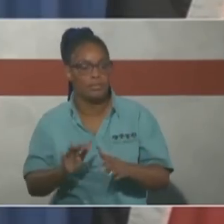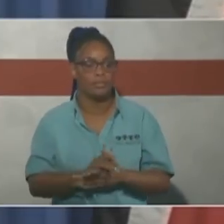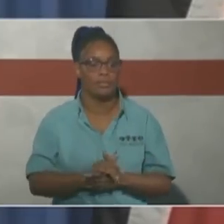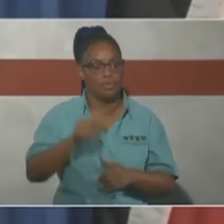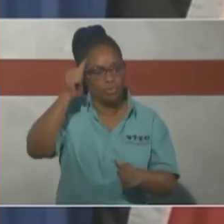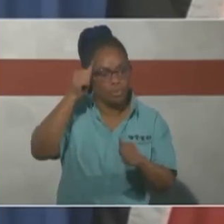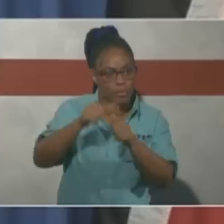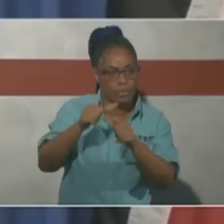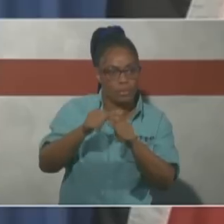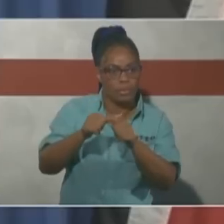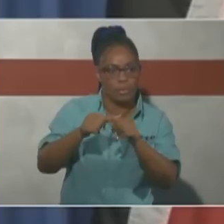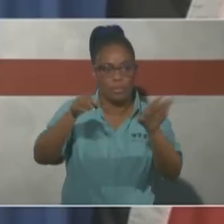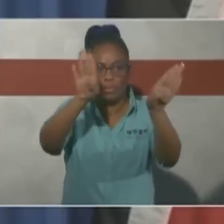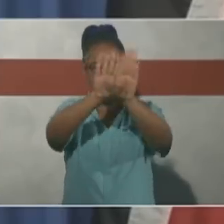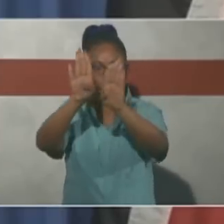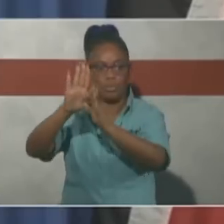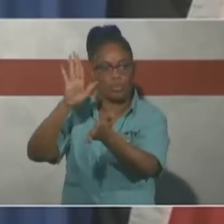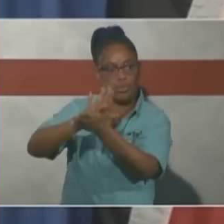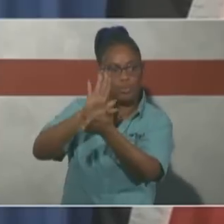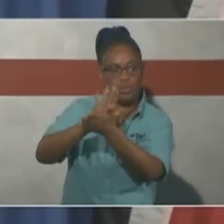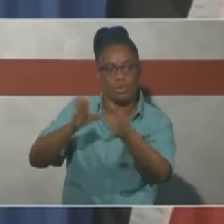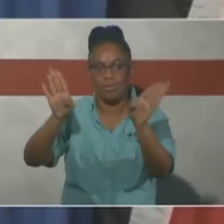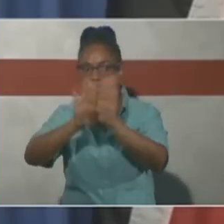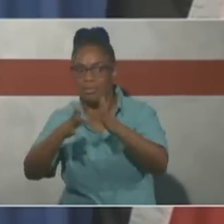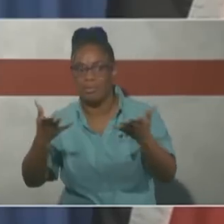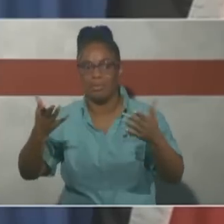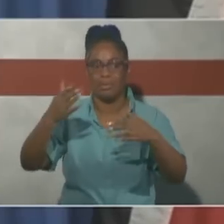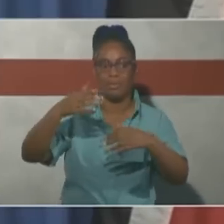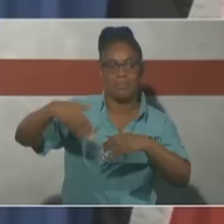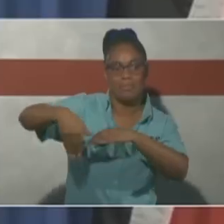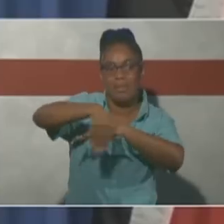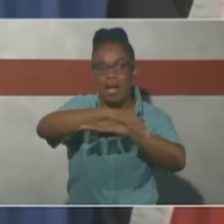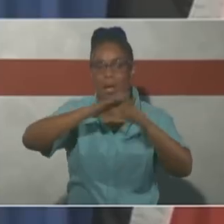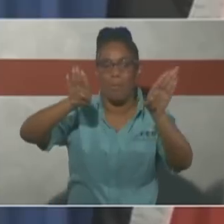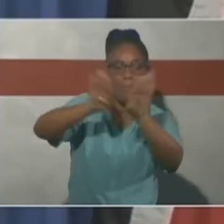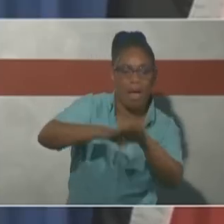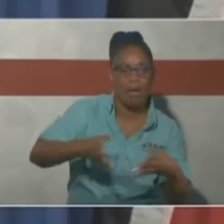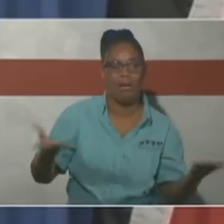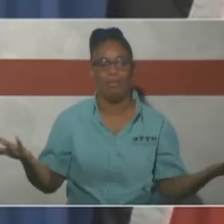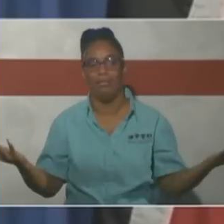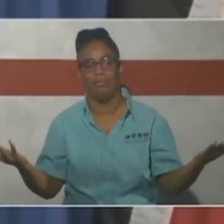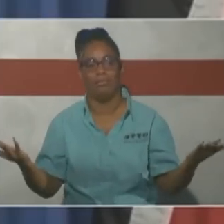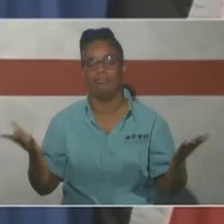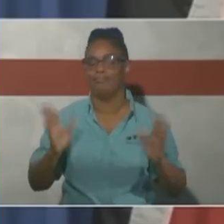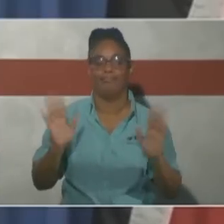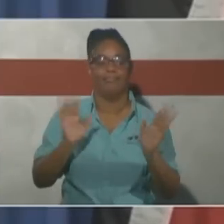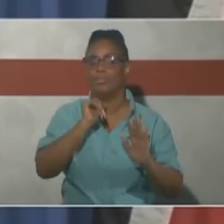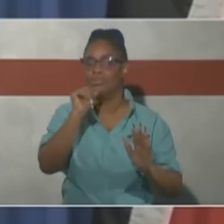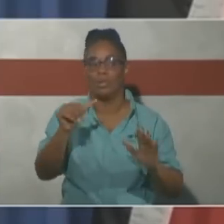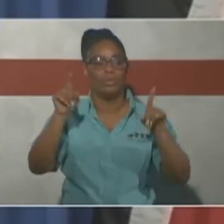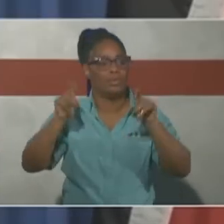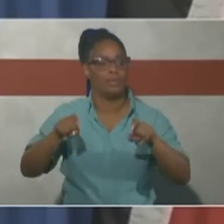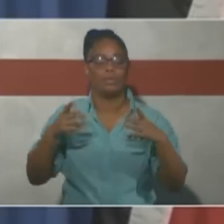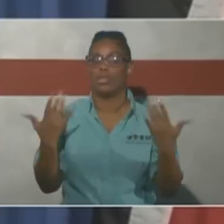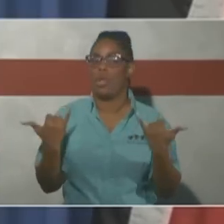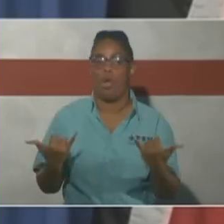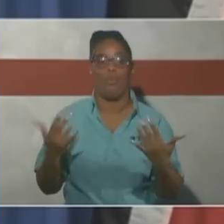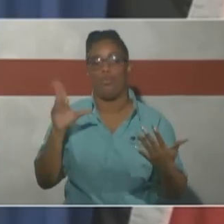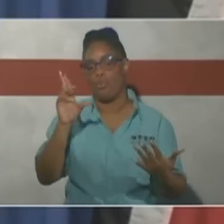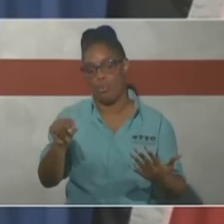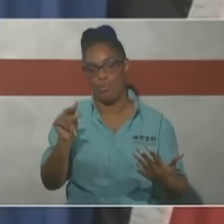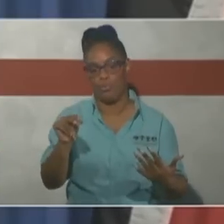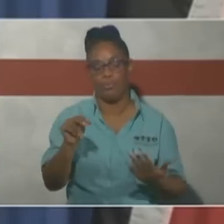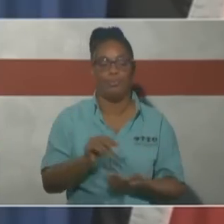where we can continue to operate without the level of fair and distancing that we did